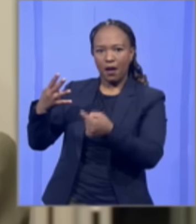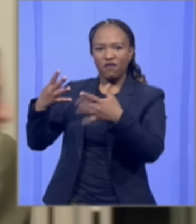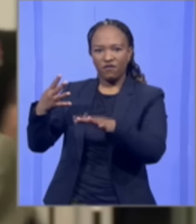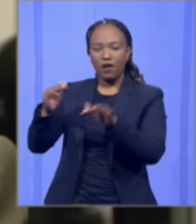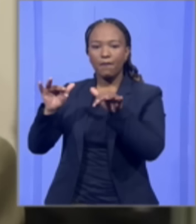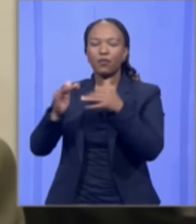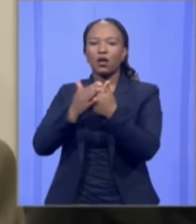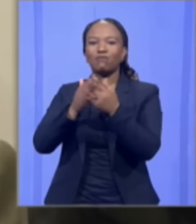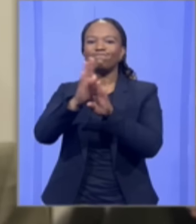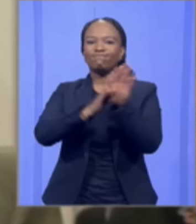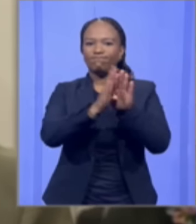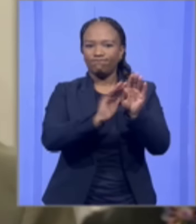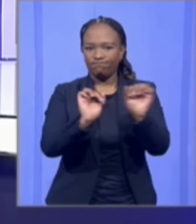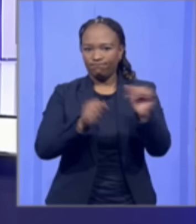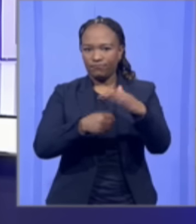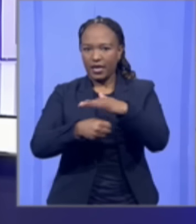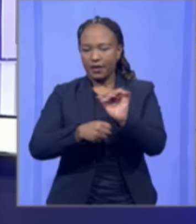areas.